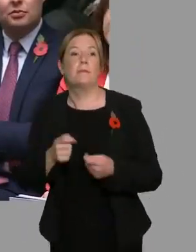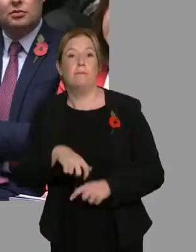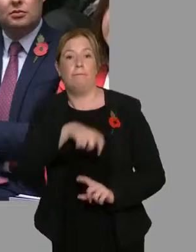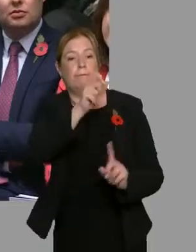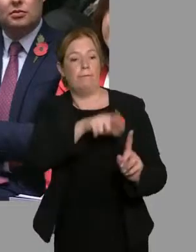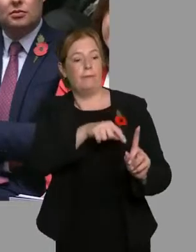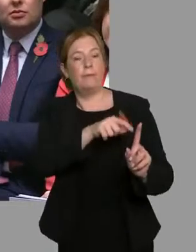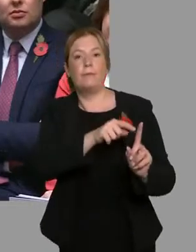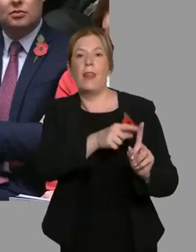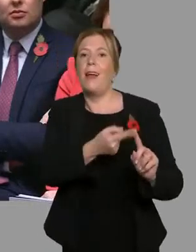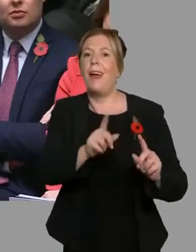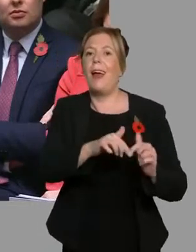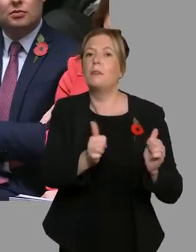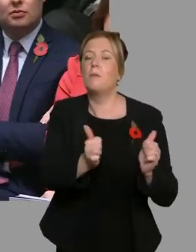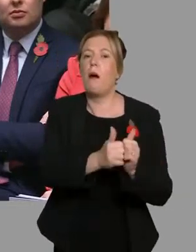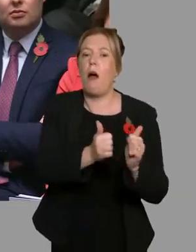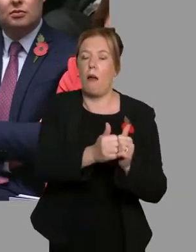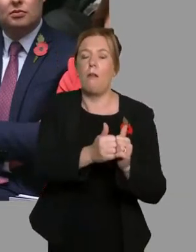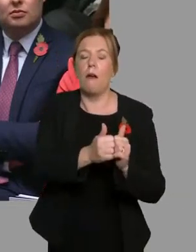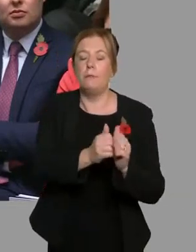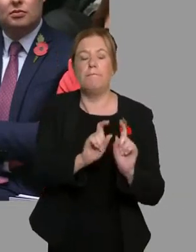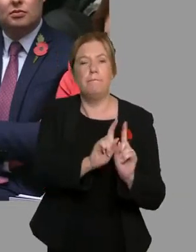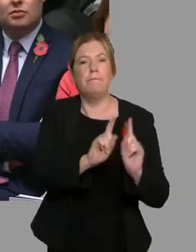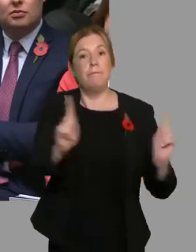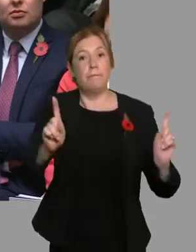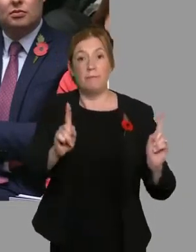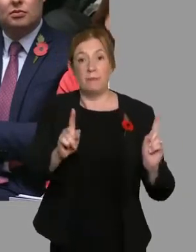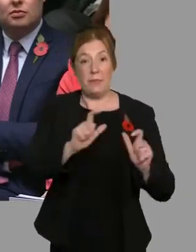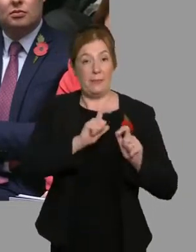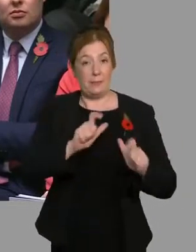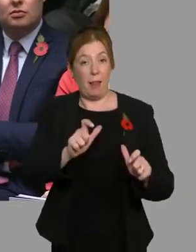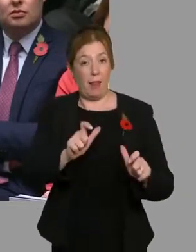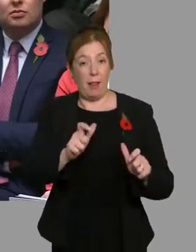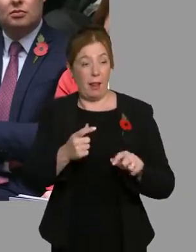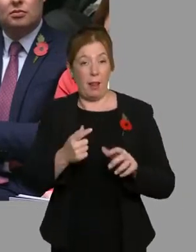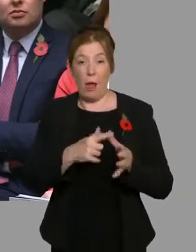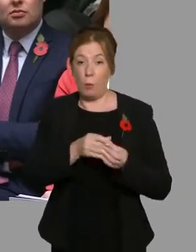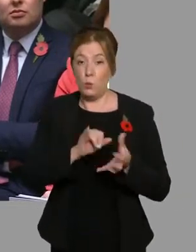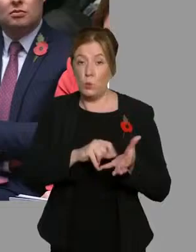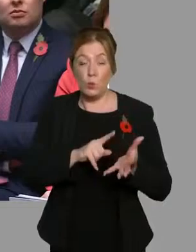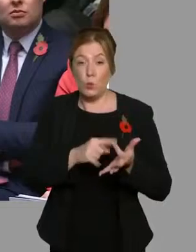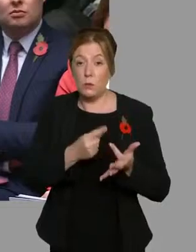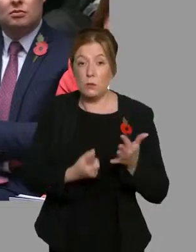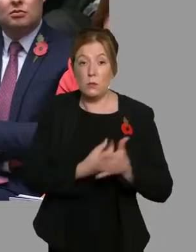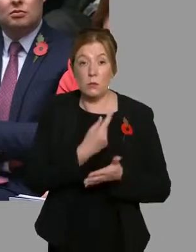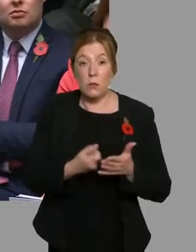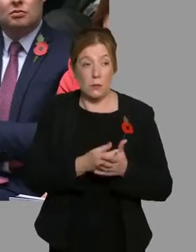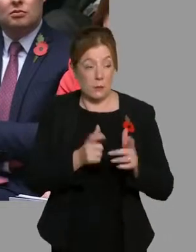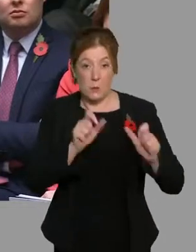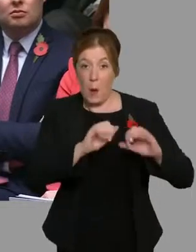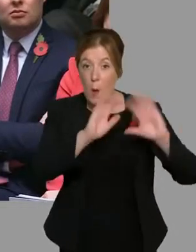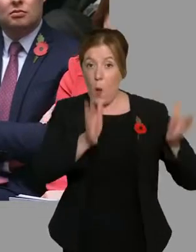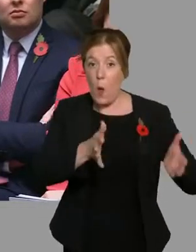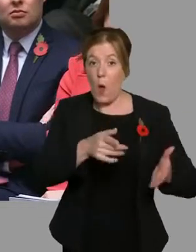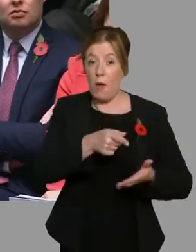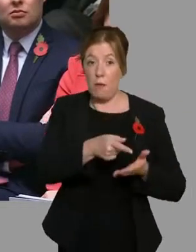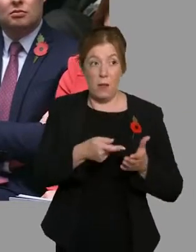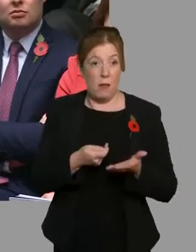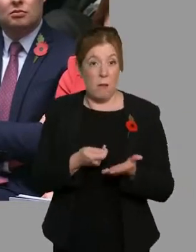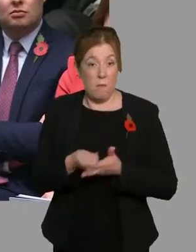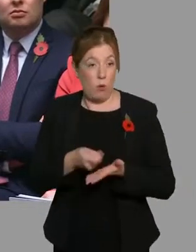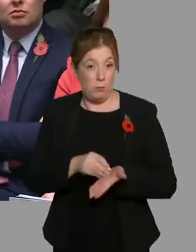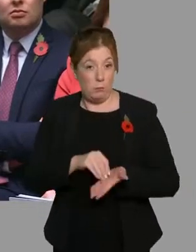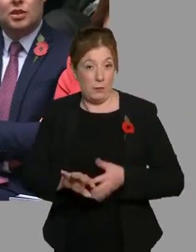their home, cancelled the mortgage contributions and destroyed her credit score. Now she cannot even take out a mobile